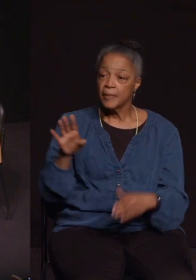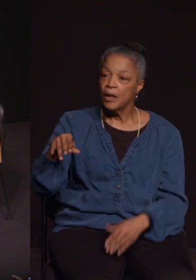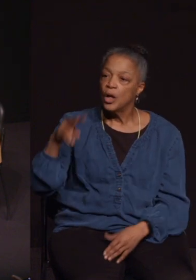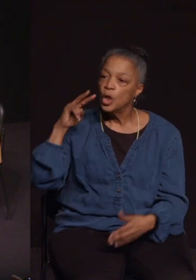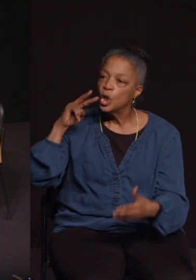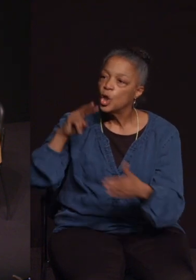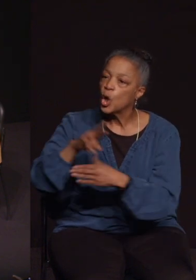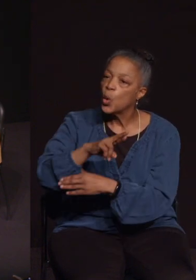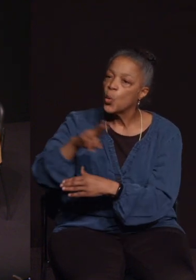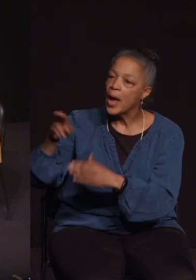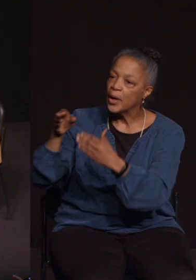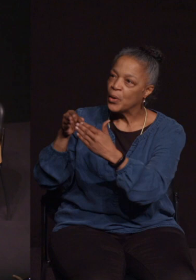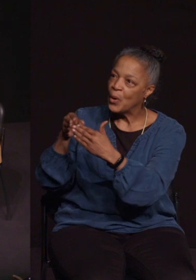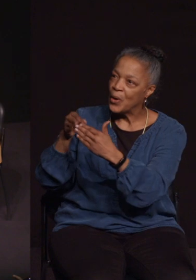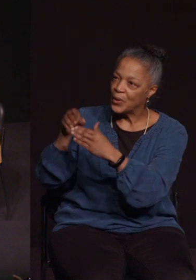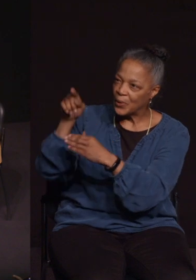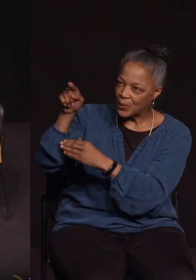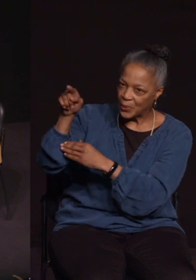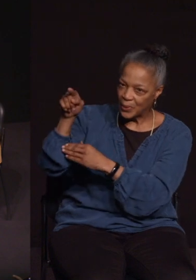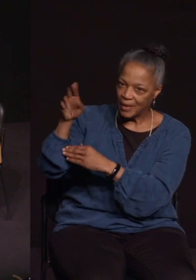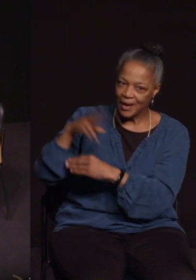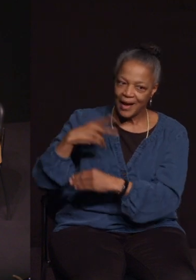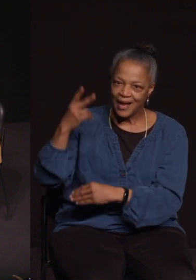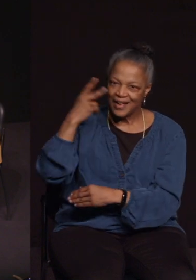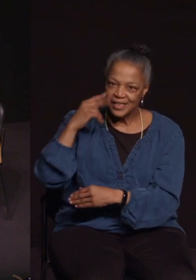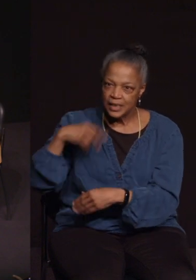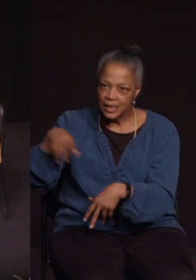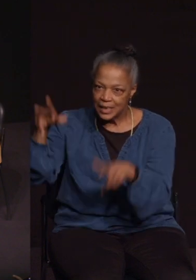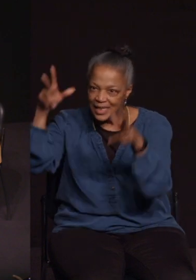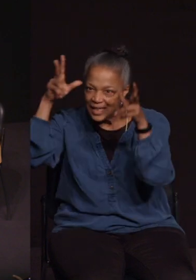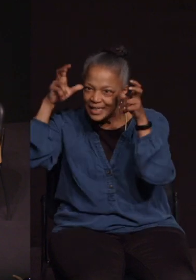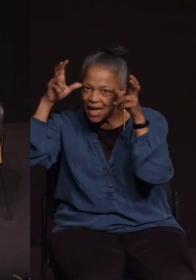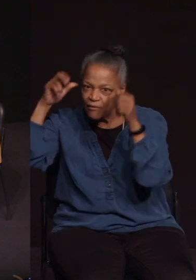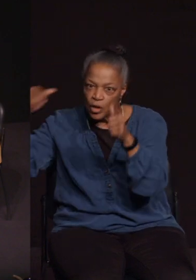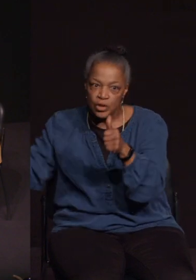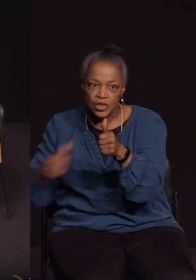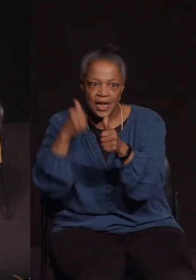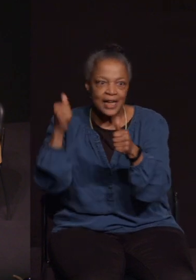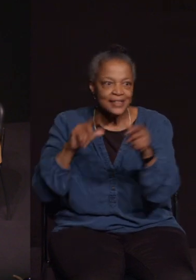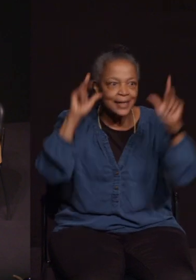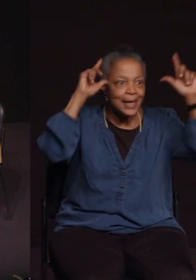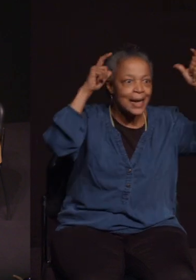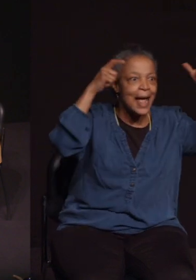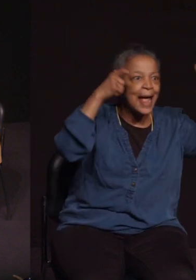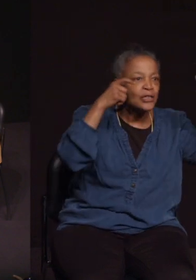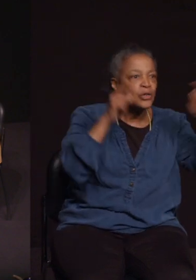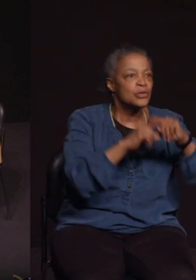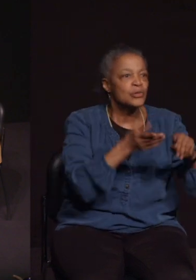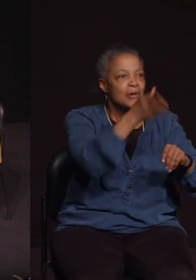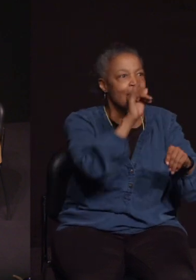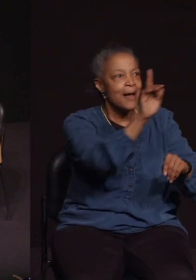in the right-hand corner. He said, I see the devil chasing an angel into the eyes of God.